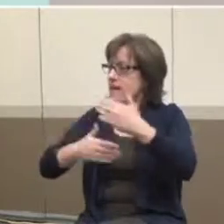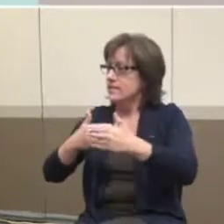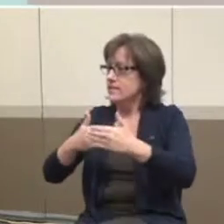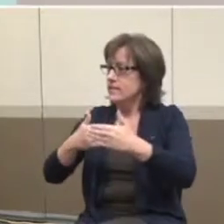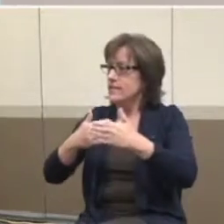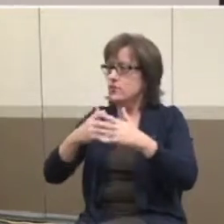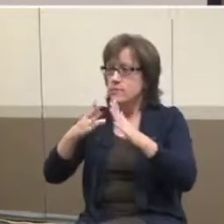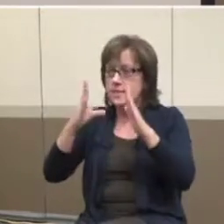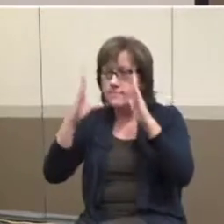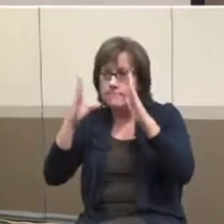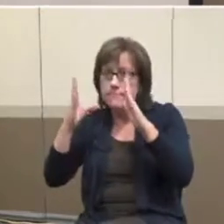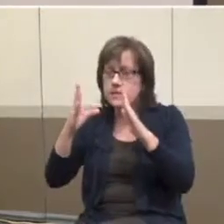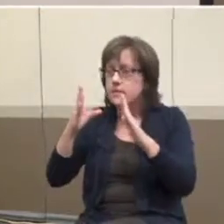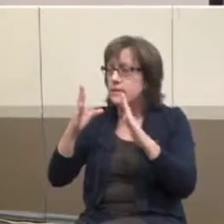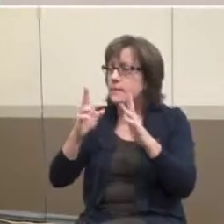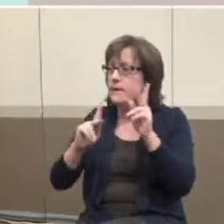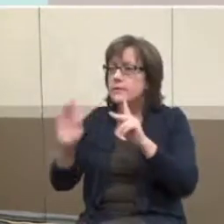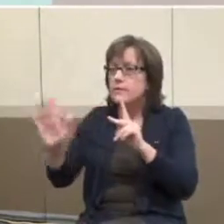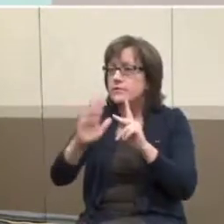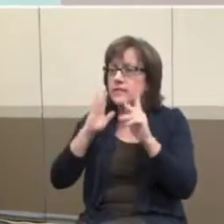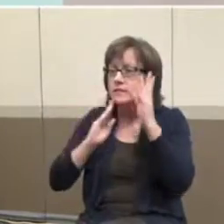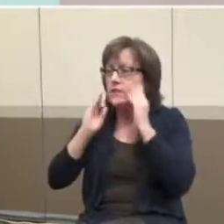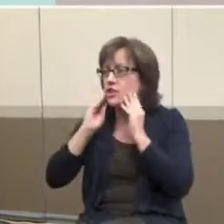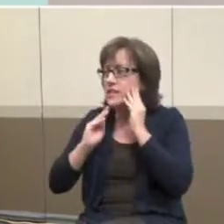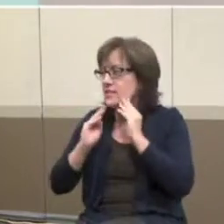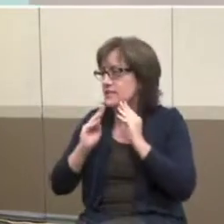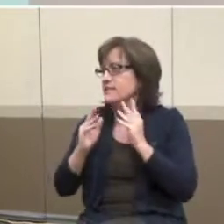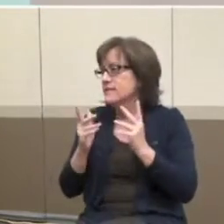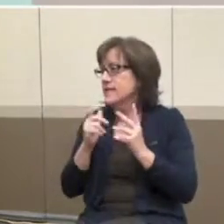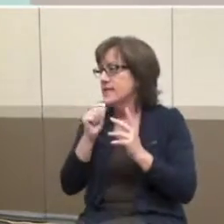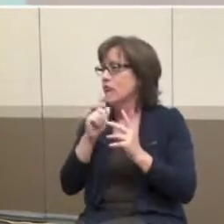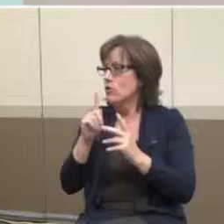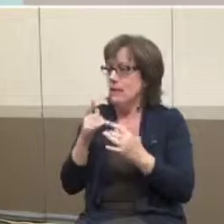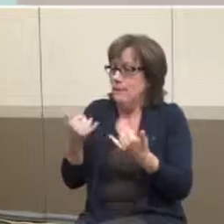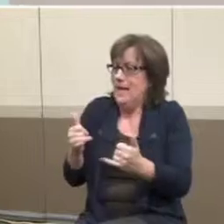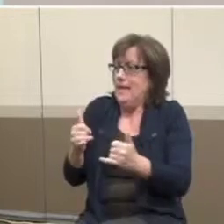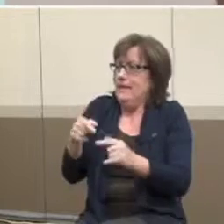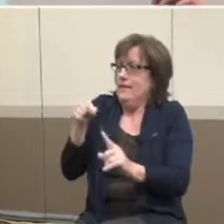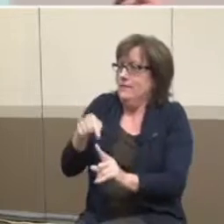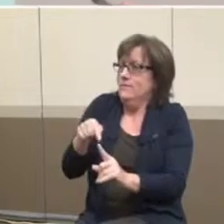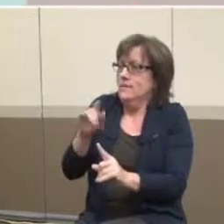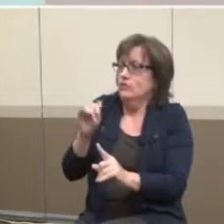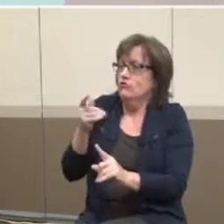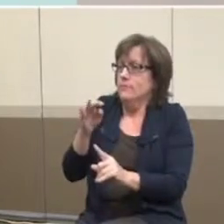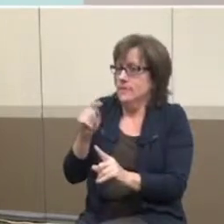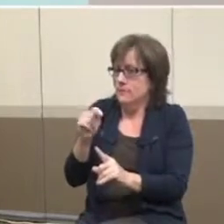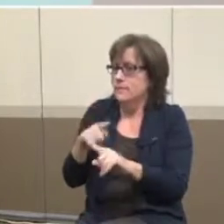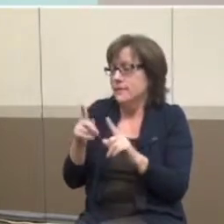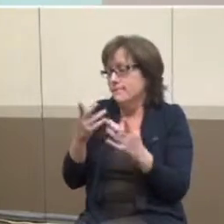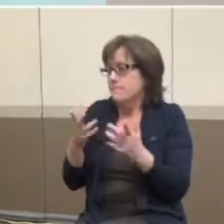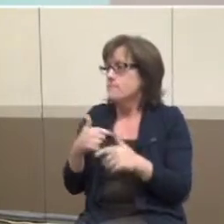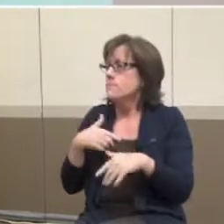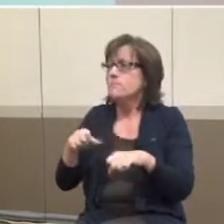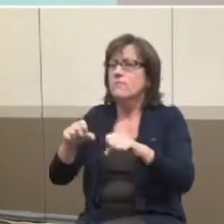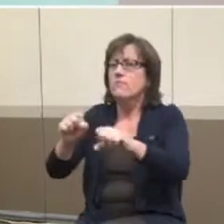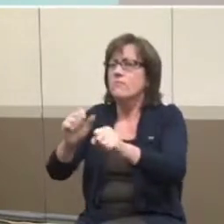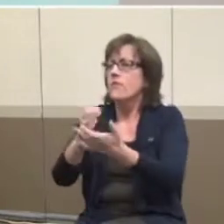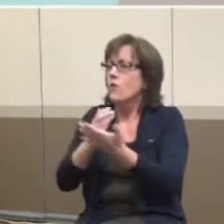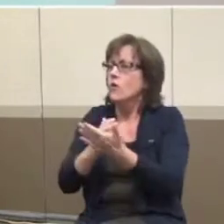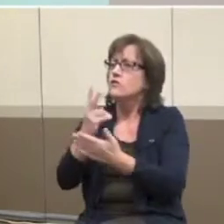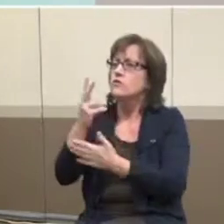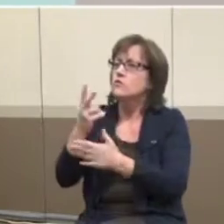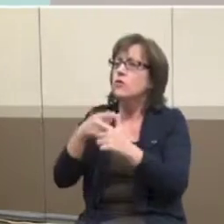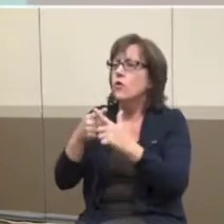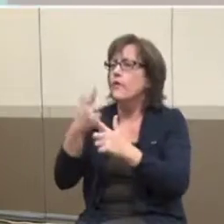people's experience, not so much the product, and I'll talk a little bit more about that. But I've taken his course actually 2 or 3